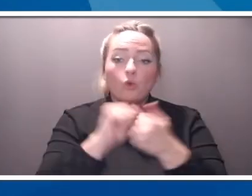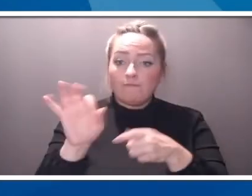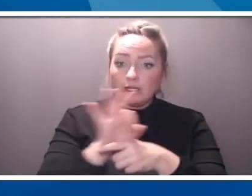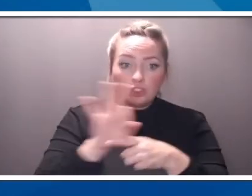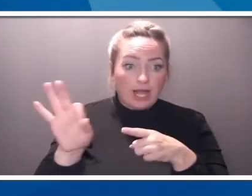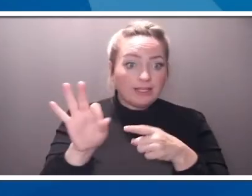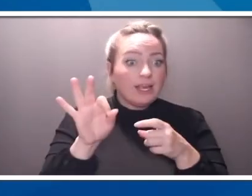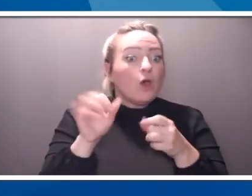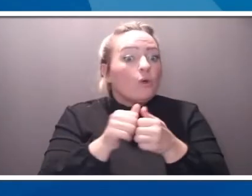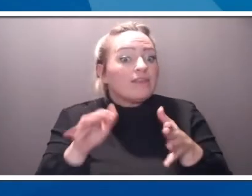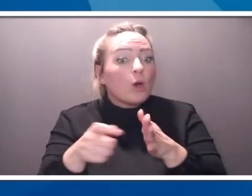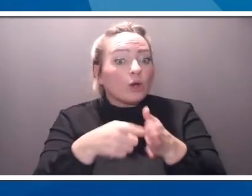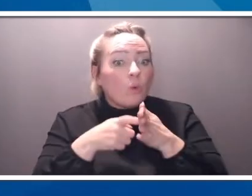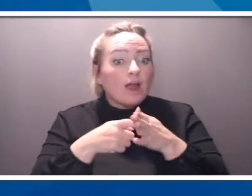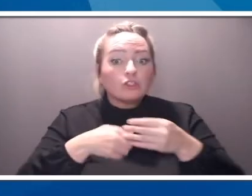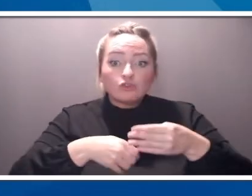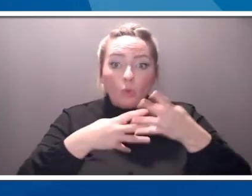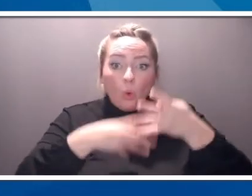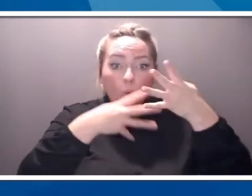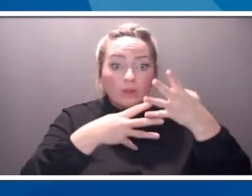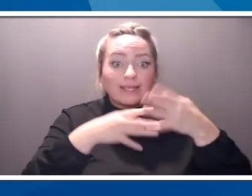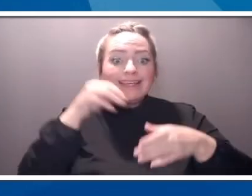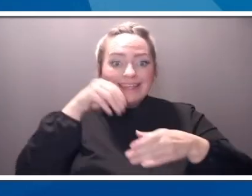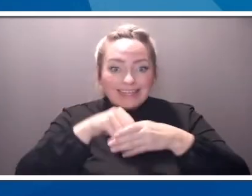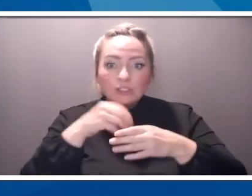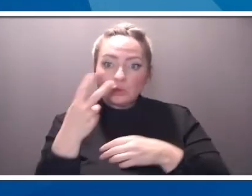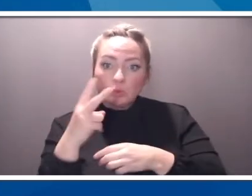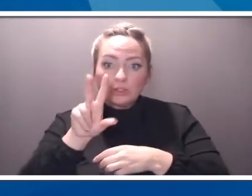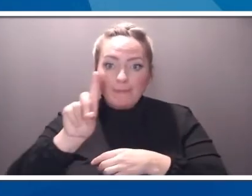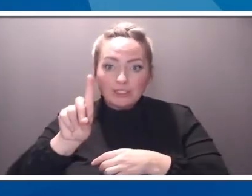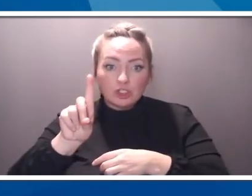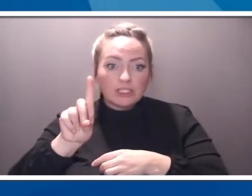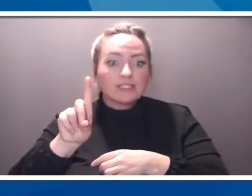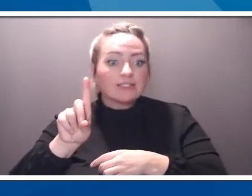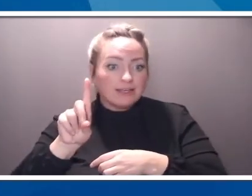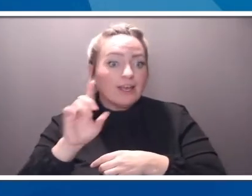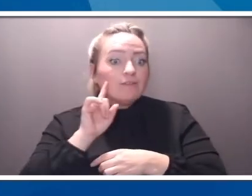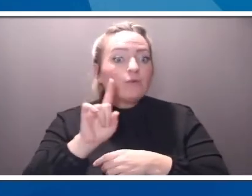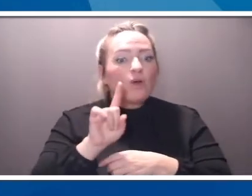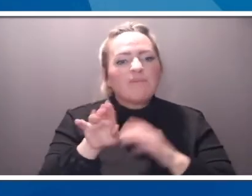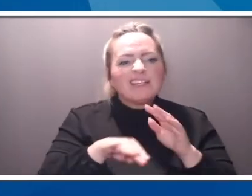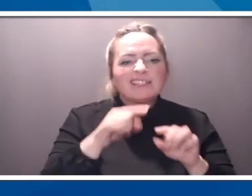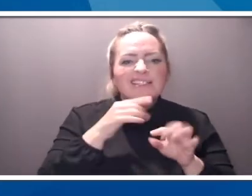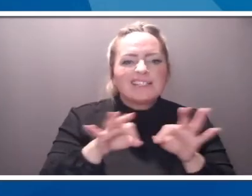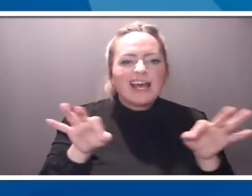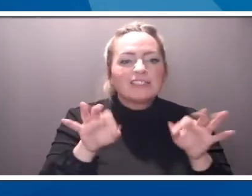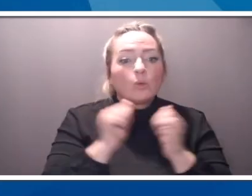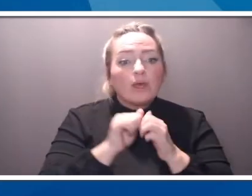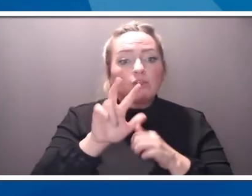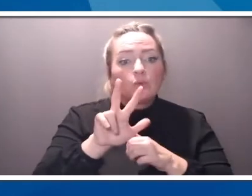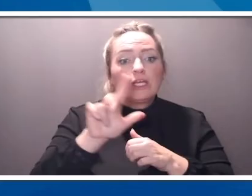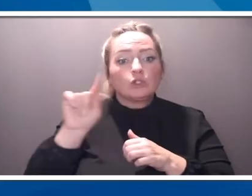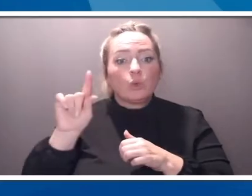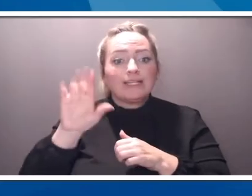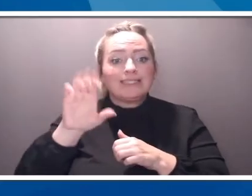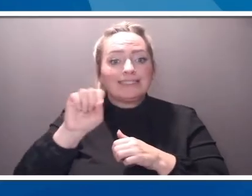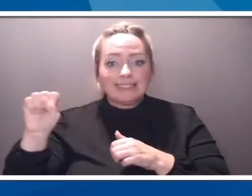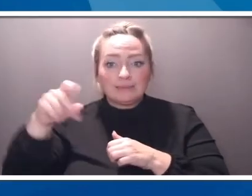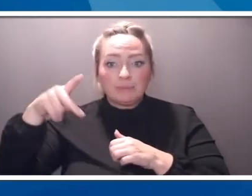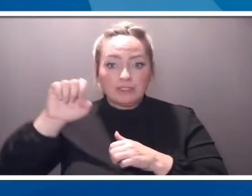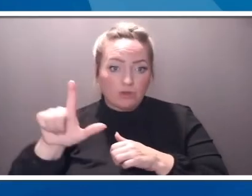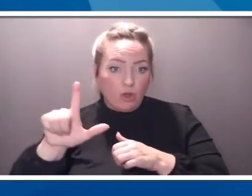presented without loss of information or functionality and without requiring scrolling in 2 dimensions 4, and it then basically says